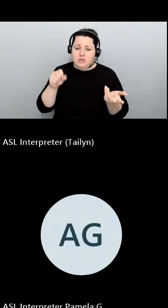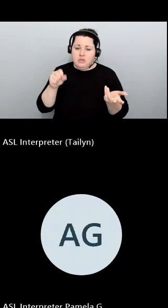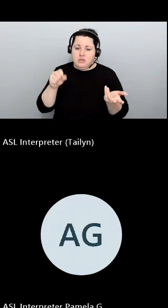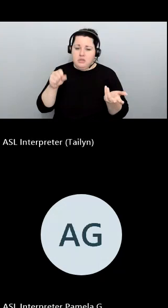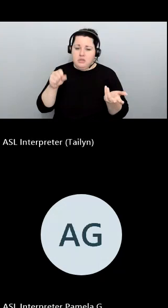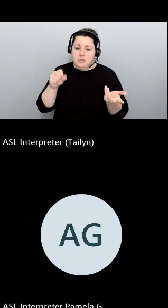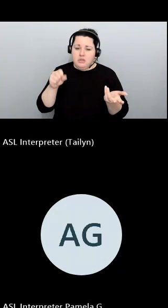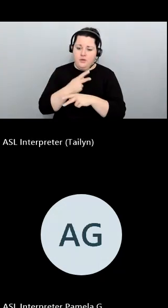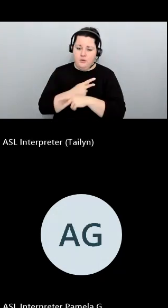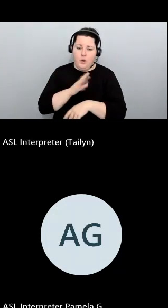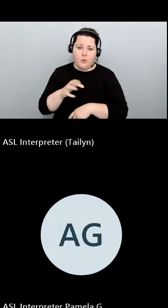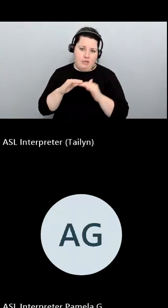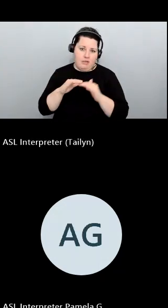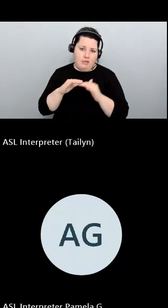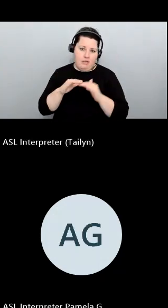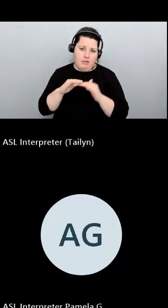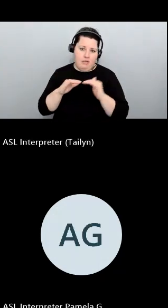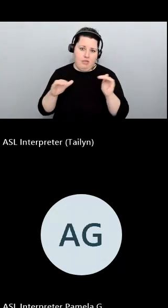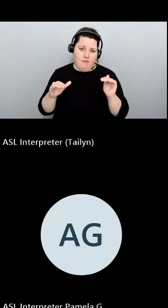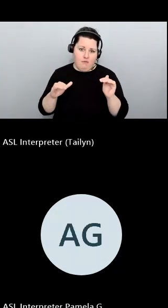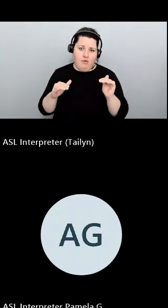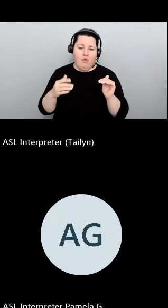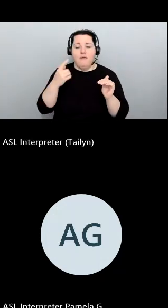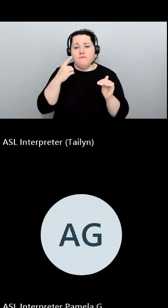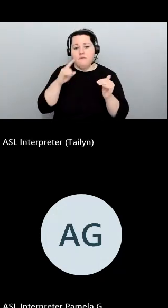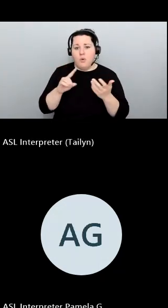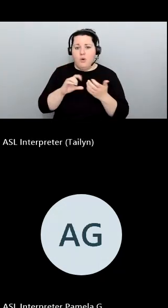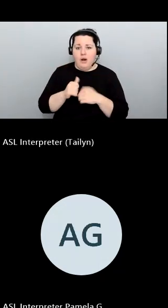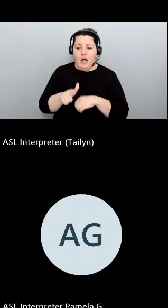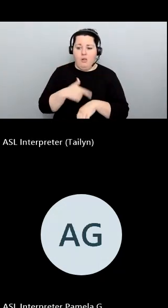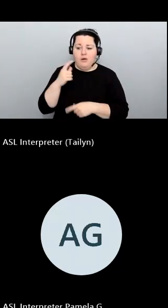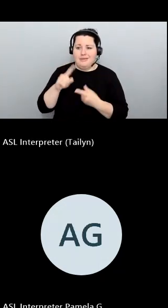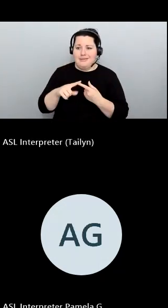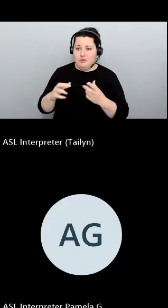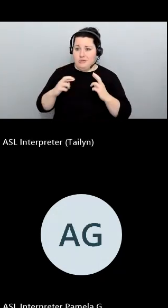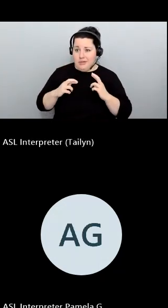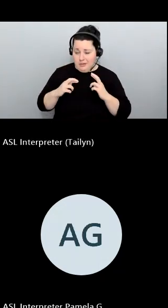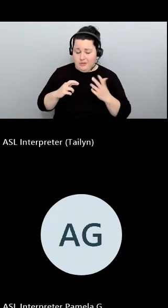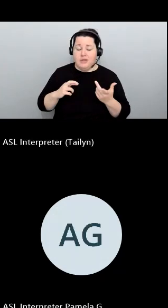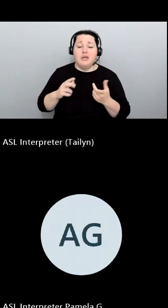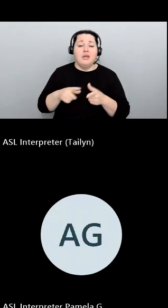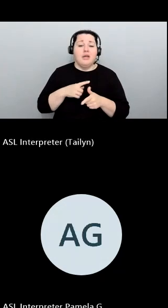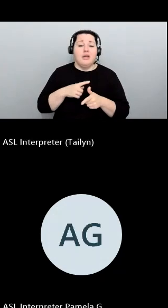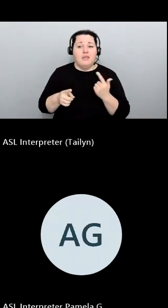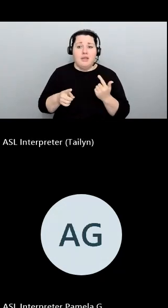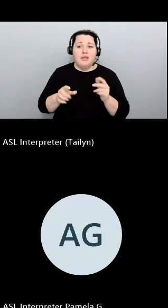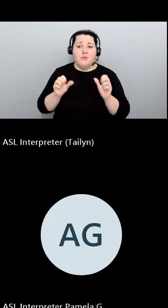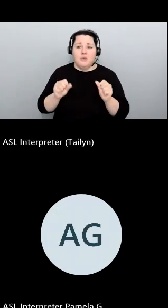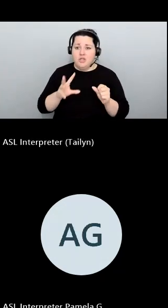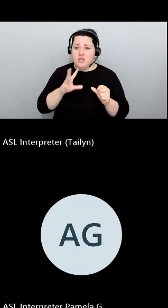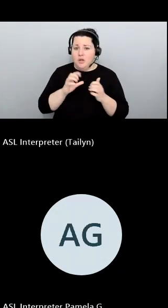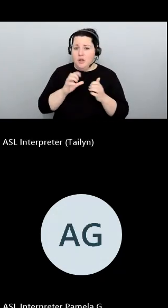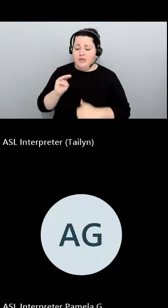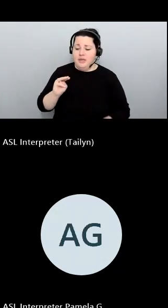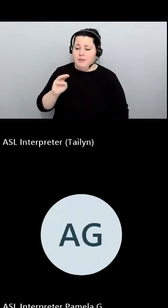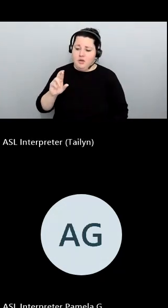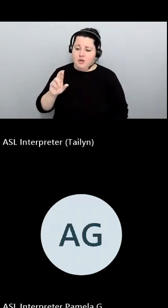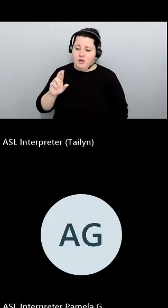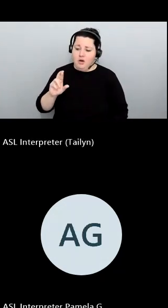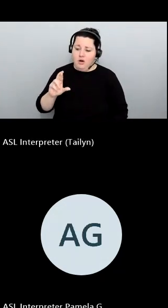figure out your risk level for how long you are till retirement. And you can always talk to an MSRS